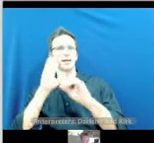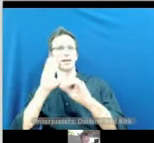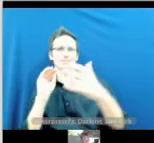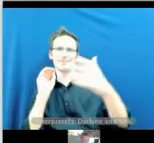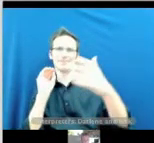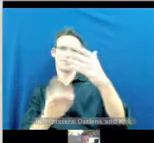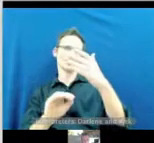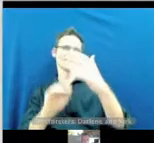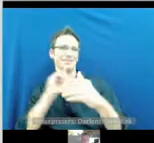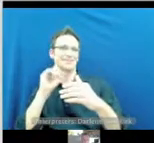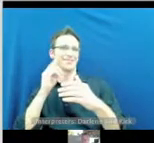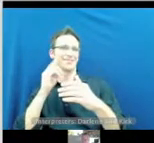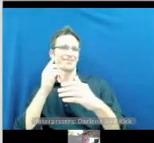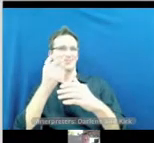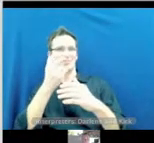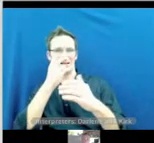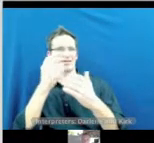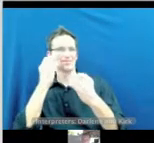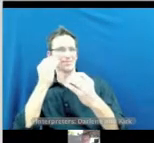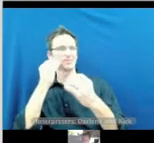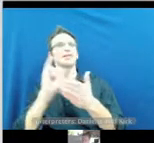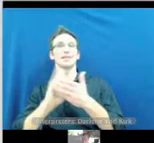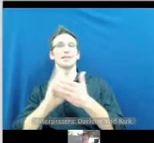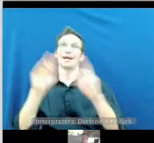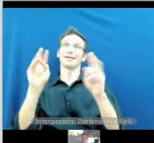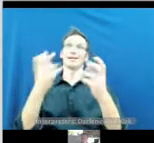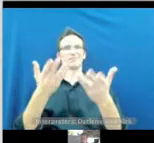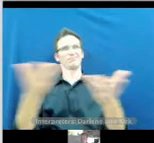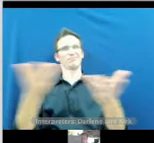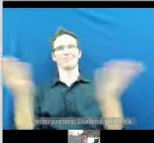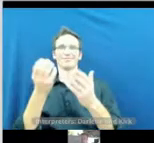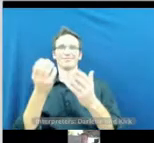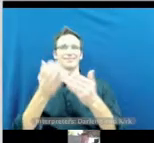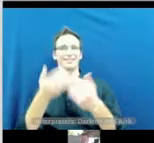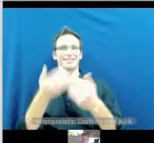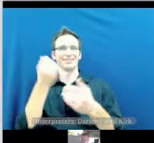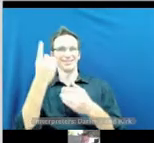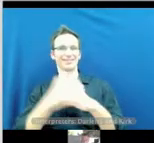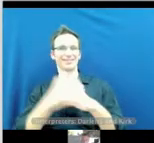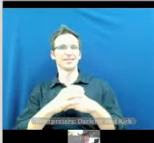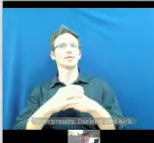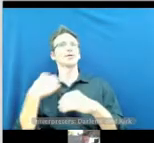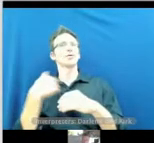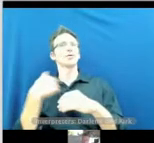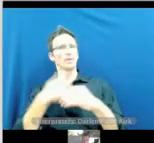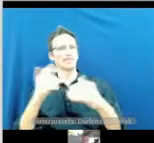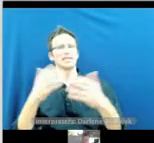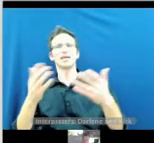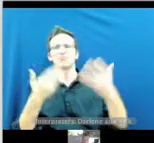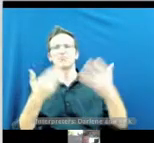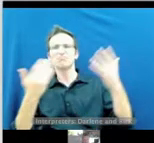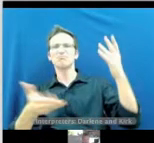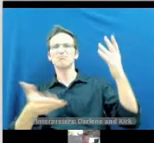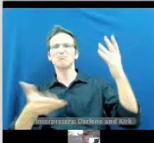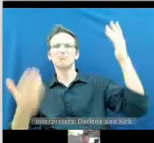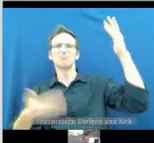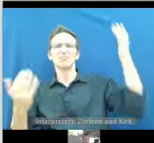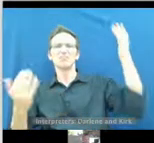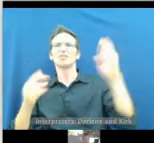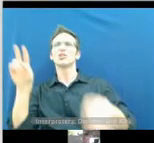self-explanatory. So what we did was we looked through these resources. So for example, if we go back to the ones that